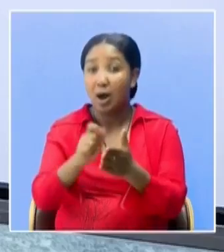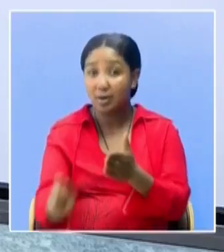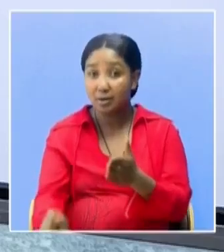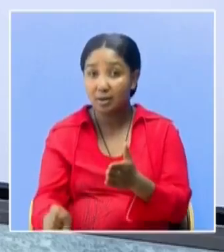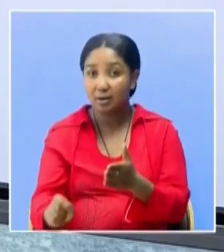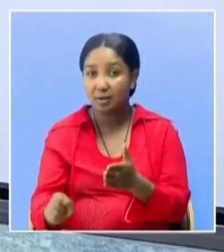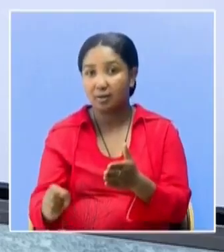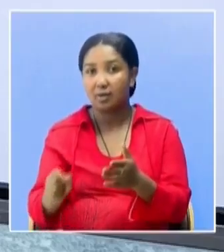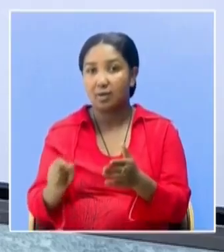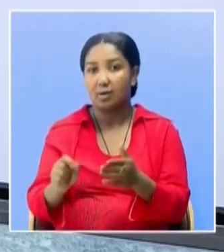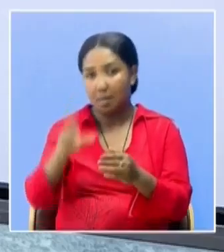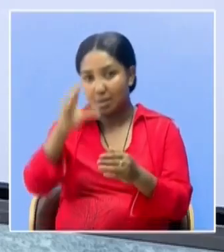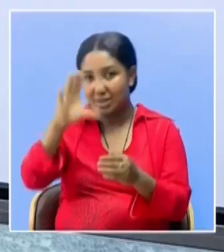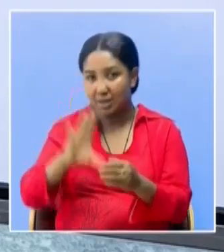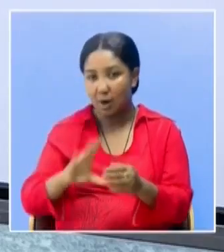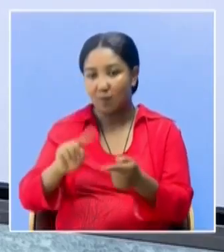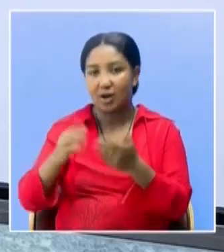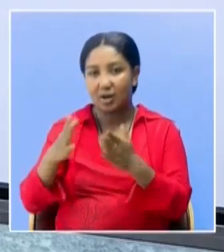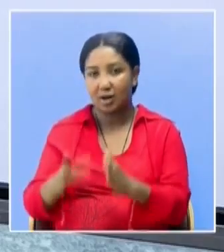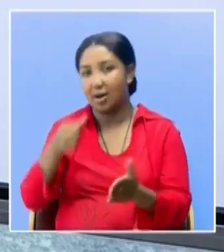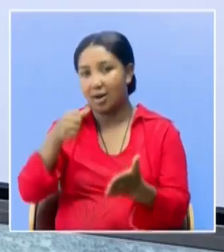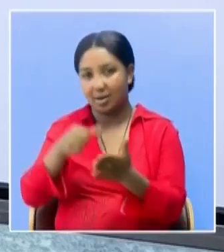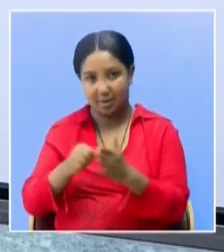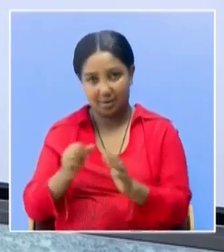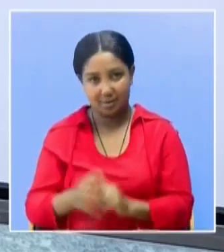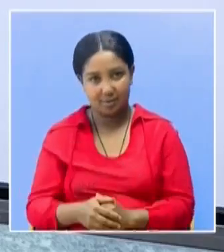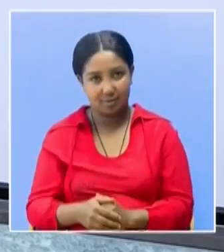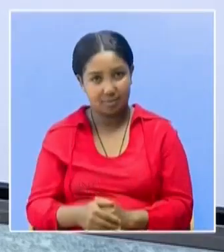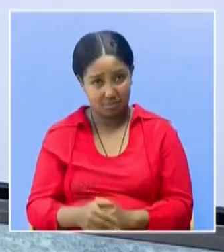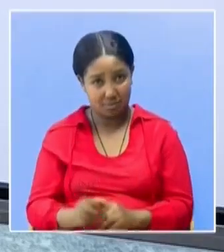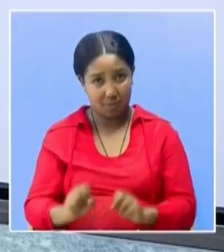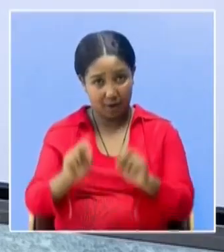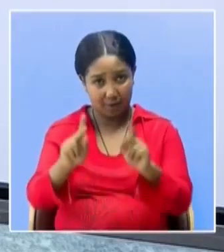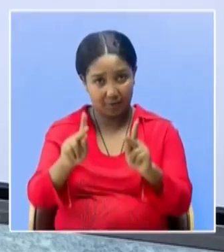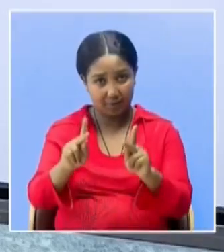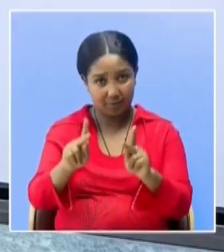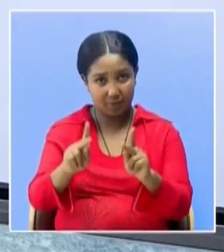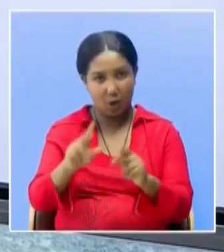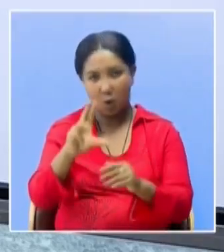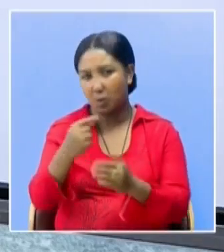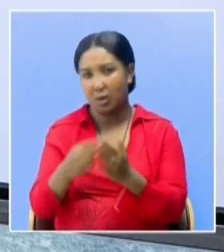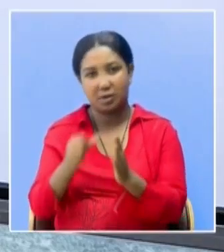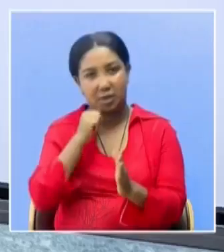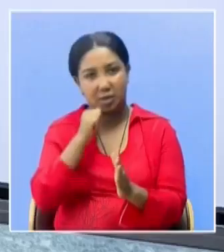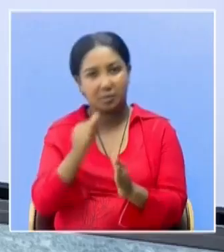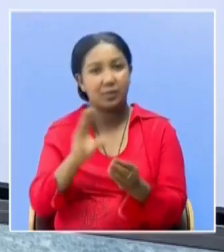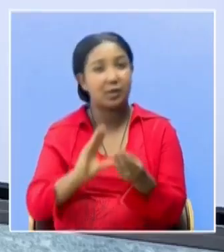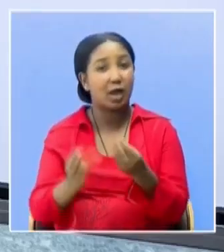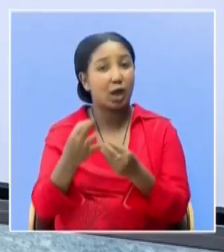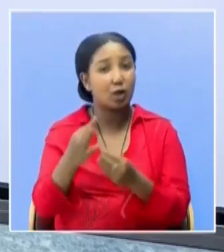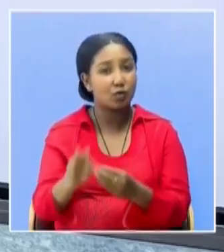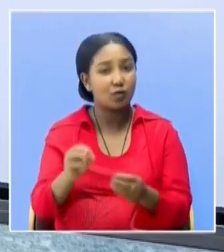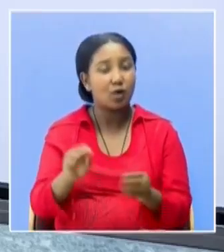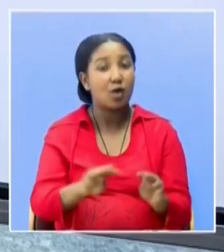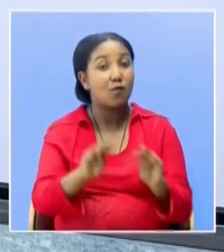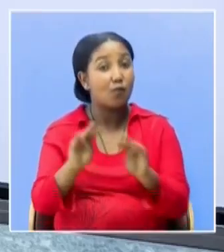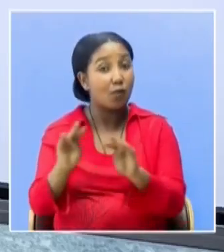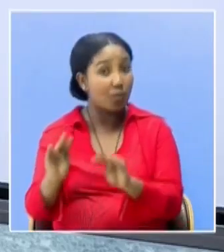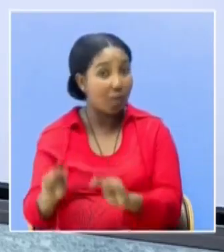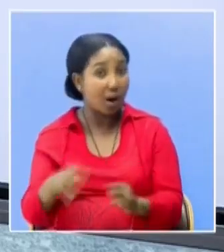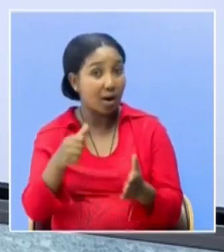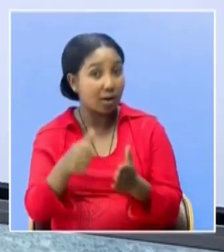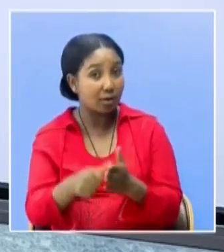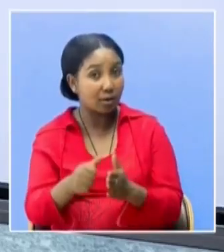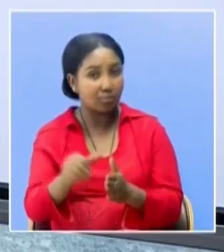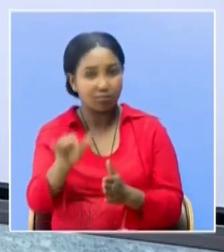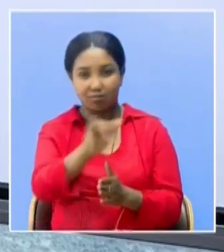The personal or friendly letter, right? It's not only that. In the case of the formal letter, you don't